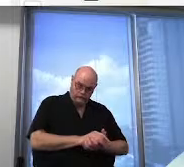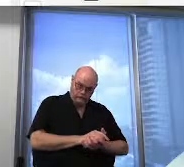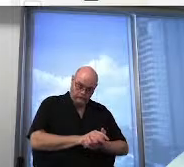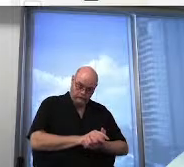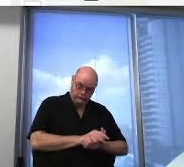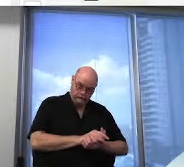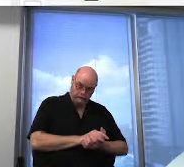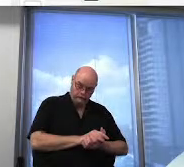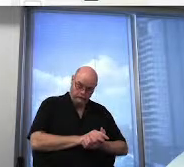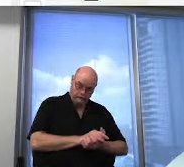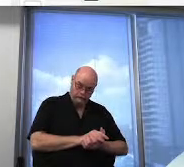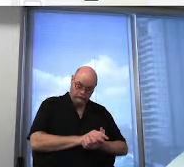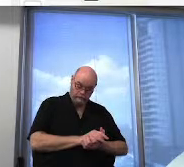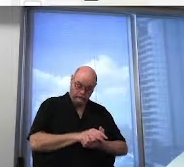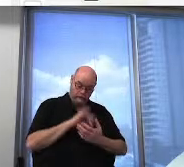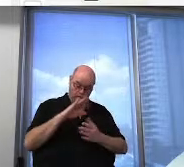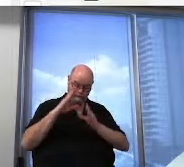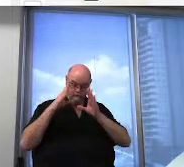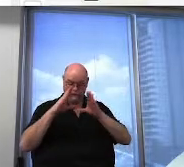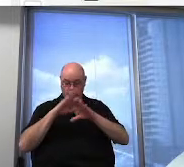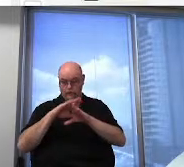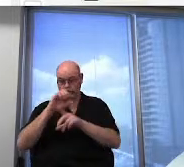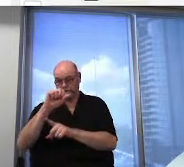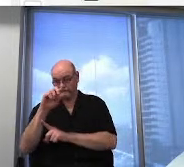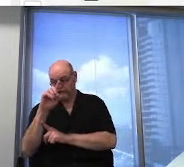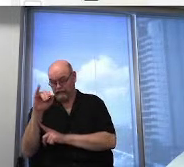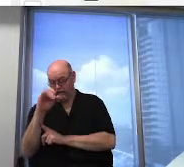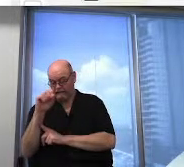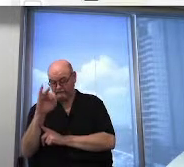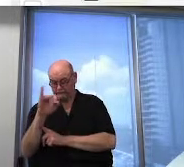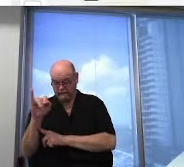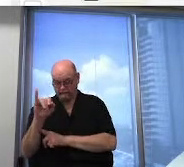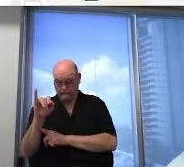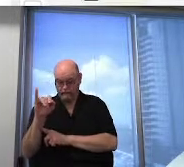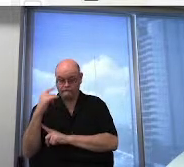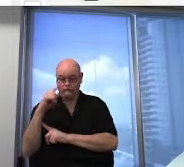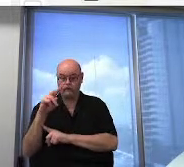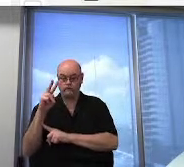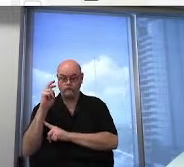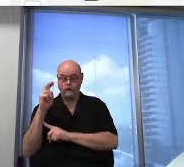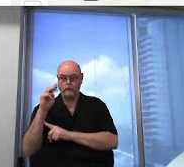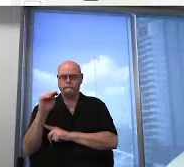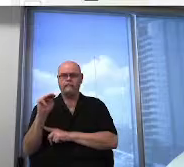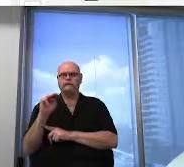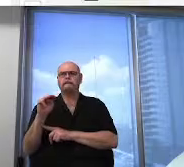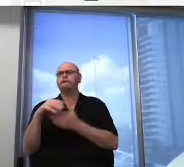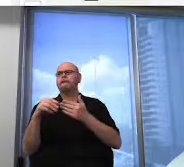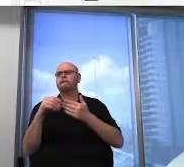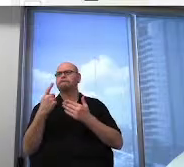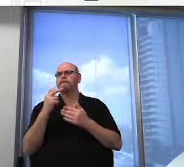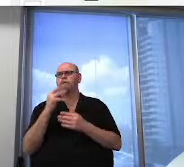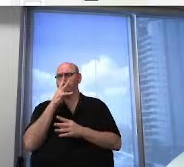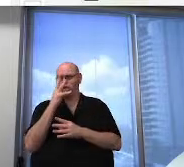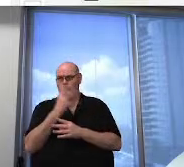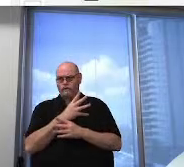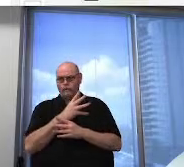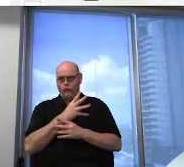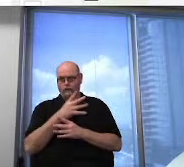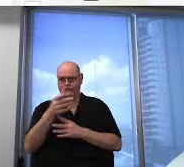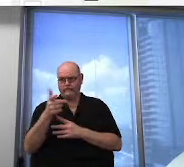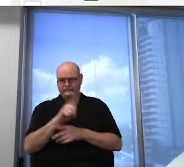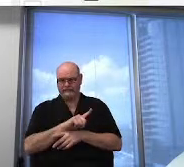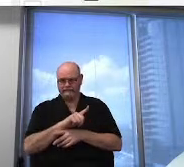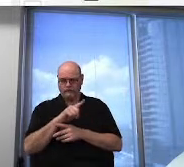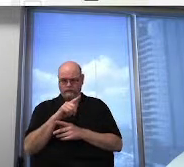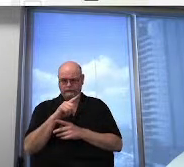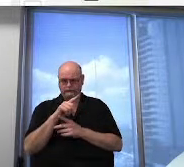just focused on the immediate improvement in safety from the $200 million, we would be ignoring the entire